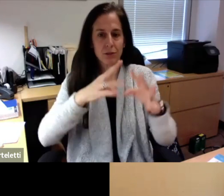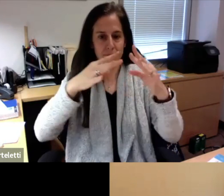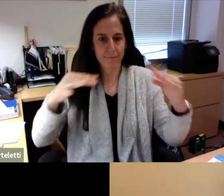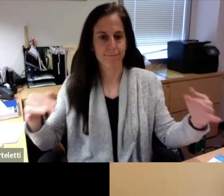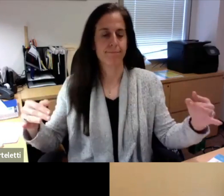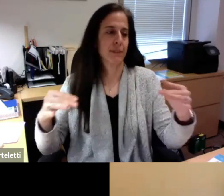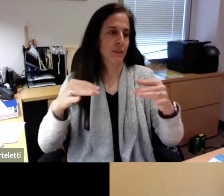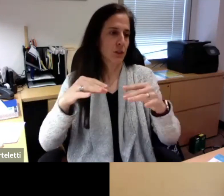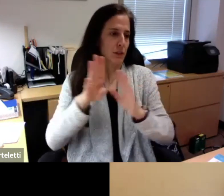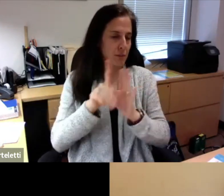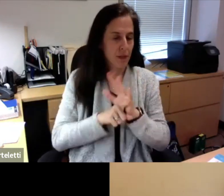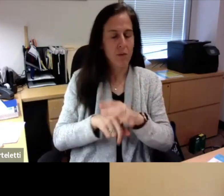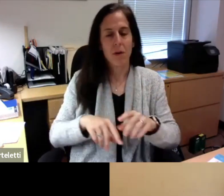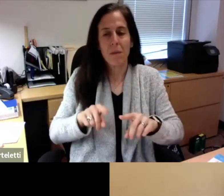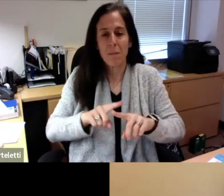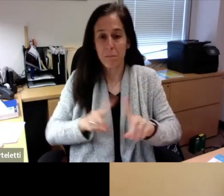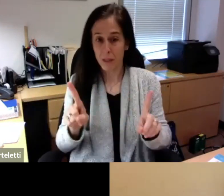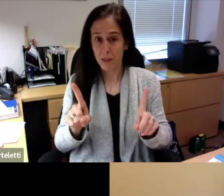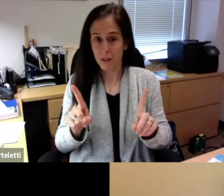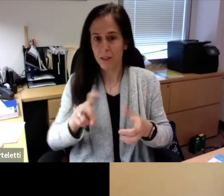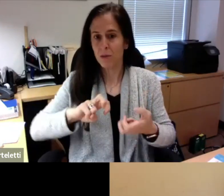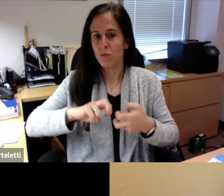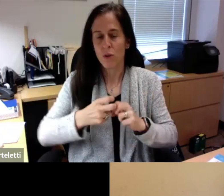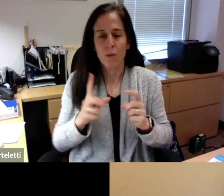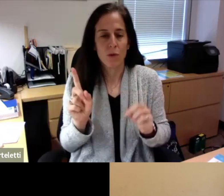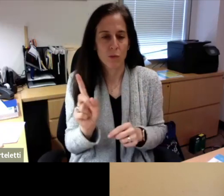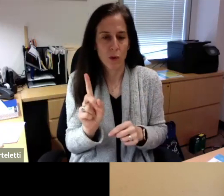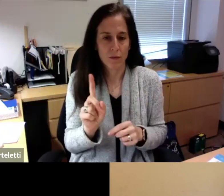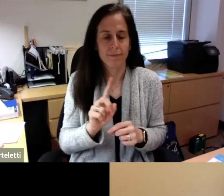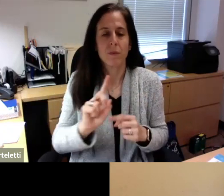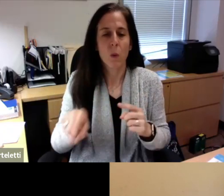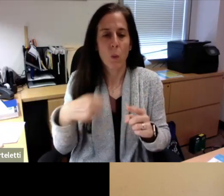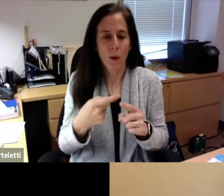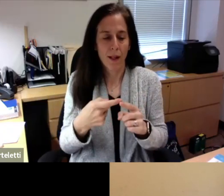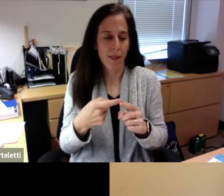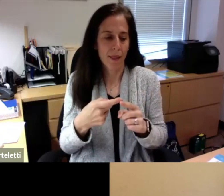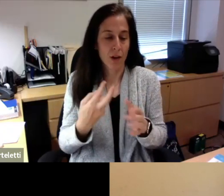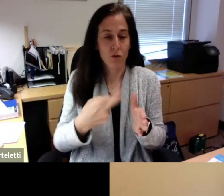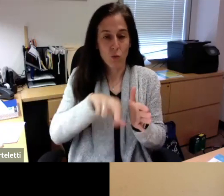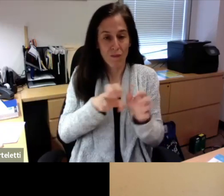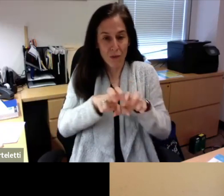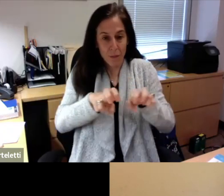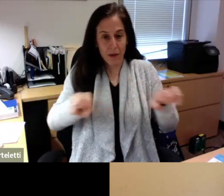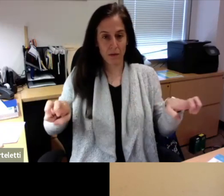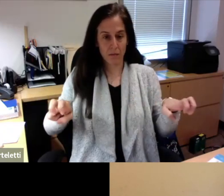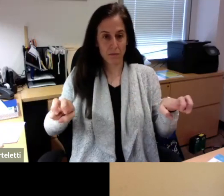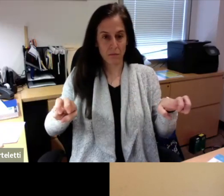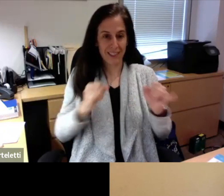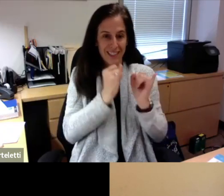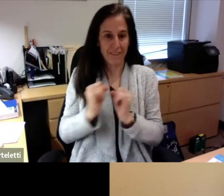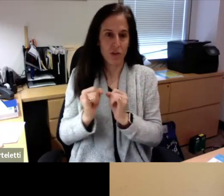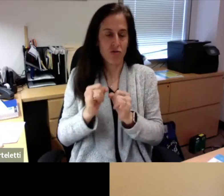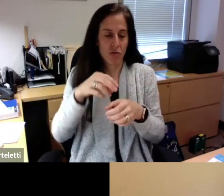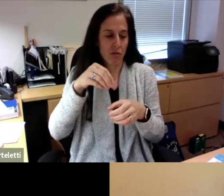on diversity for projects that they fund. But the problem is, when you have a panel, for